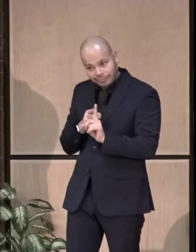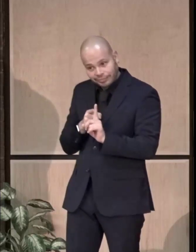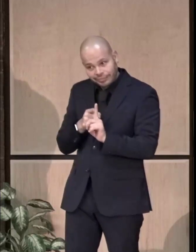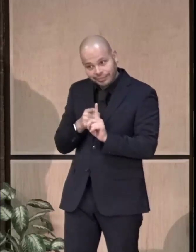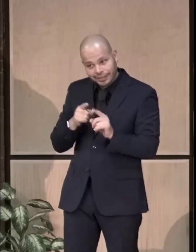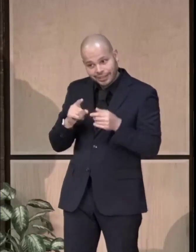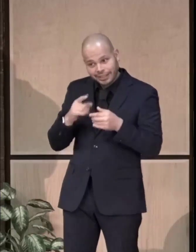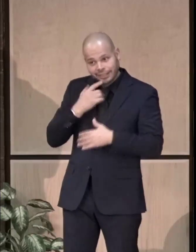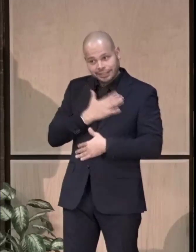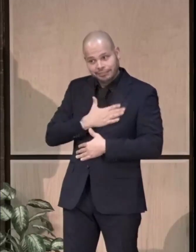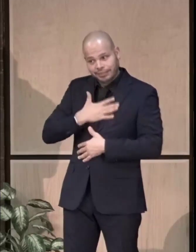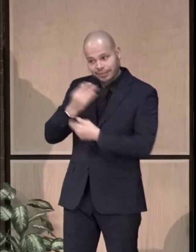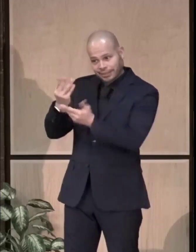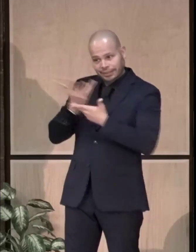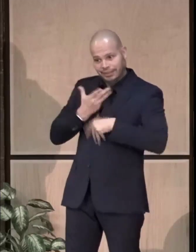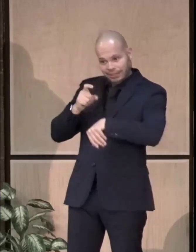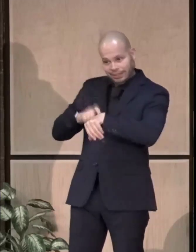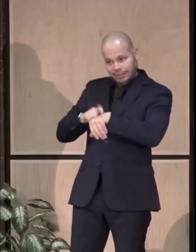know.